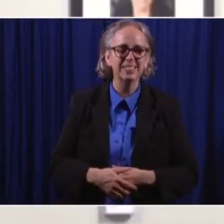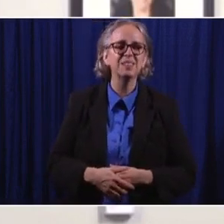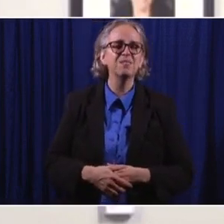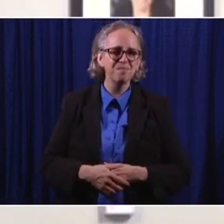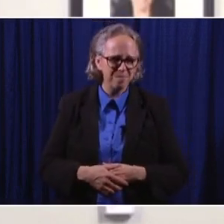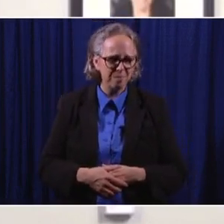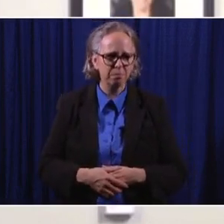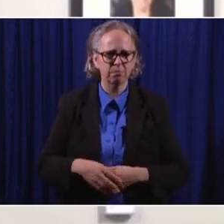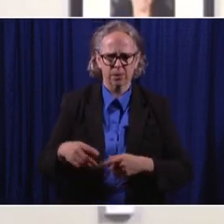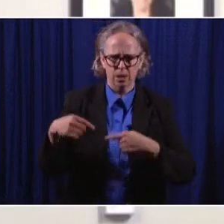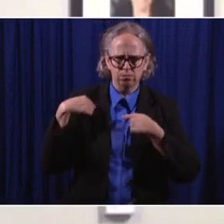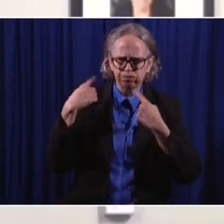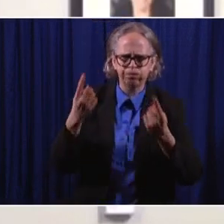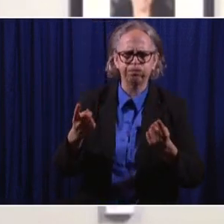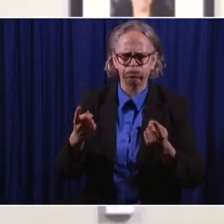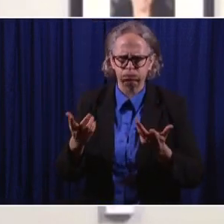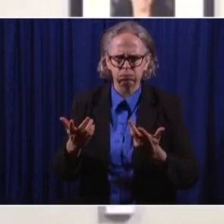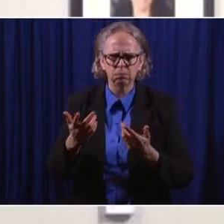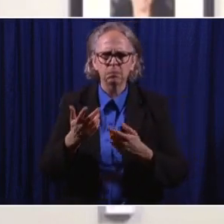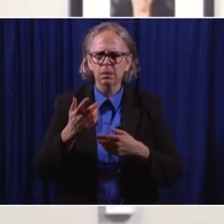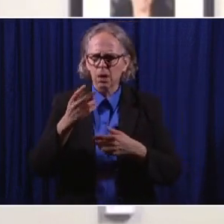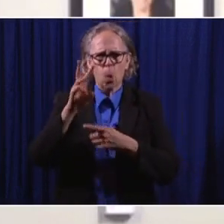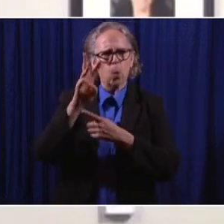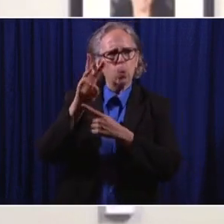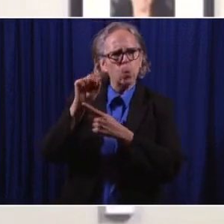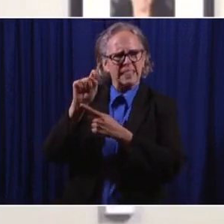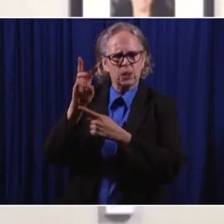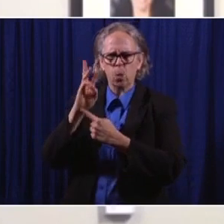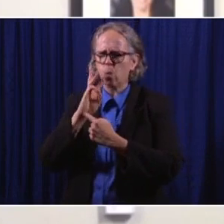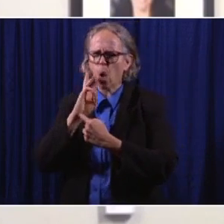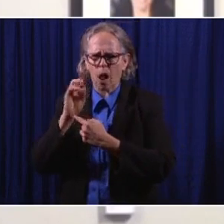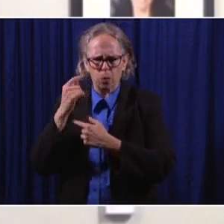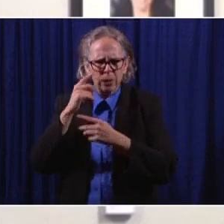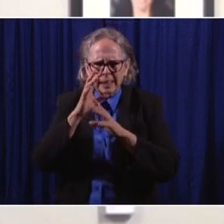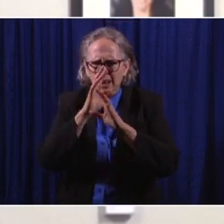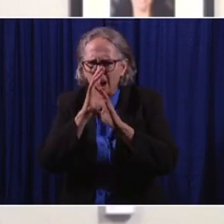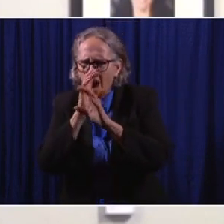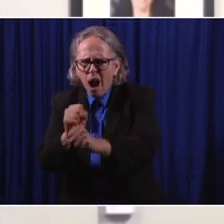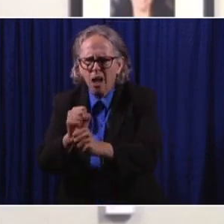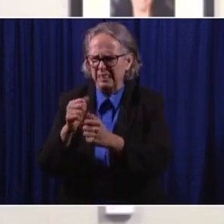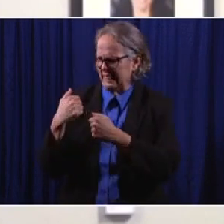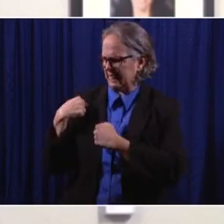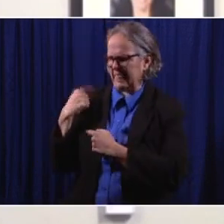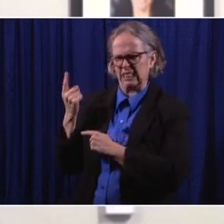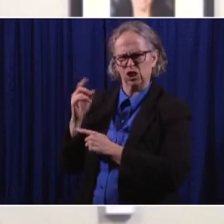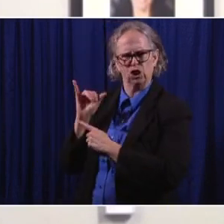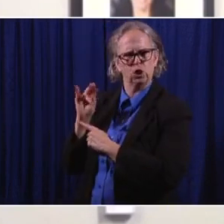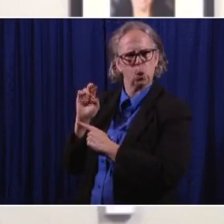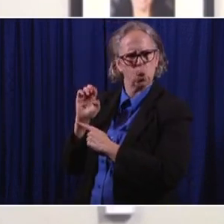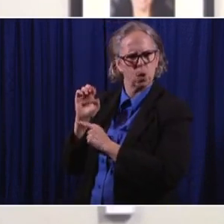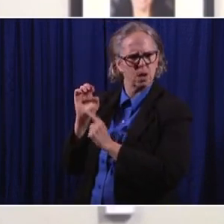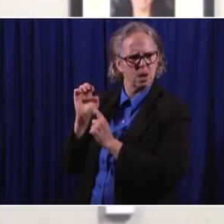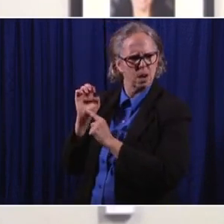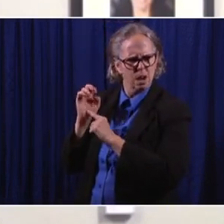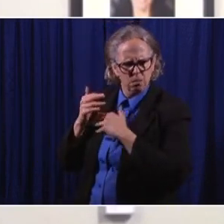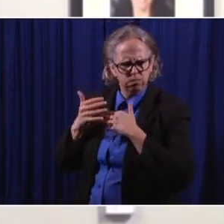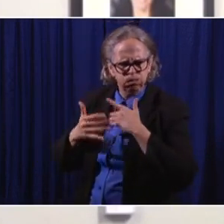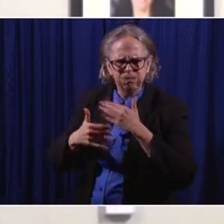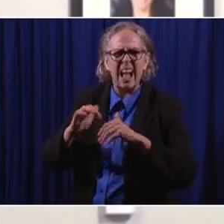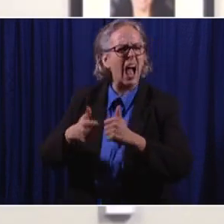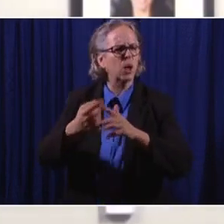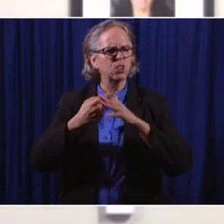interested in wastewater since about June. In fact, one of the deputy directors came in with a newspaper article and was like, hey, there's